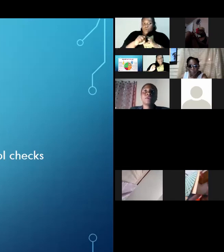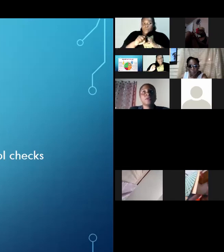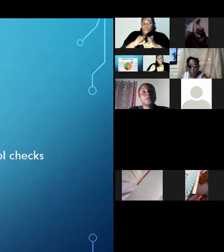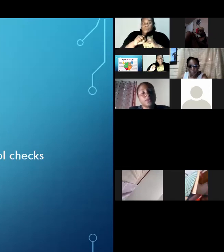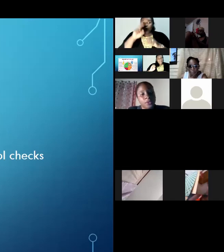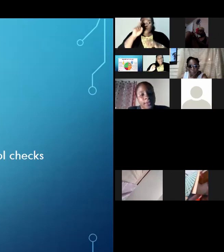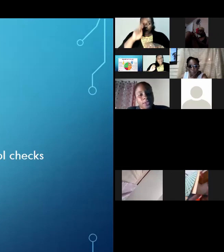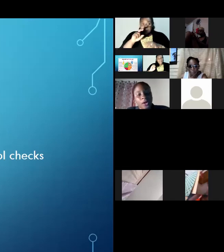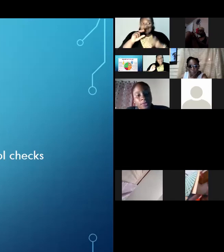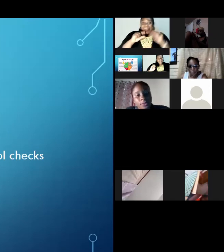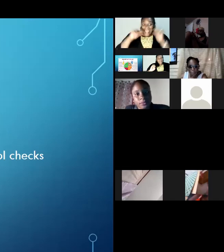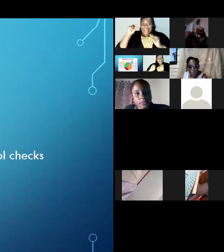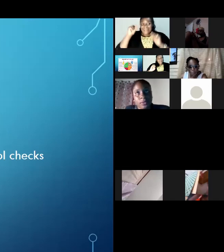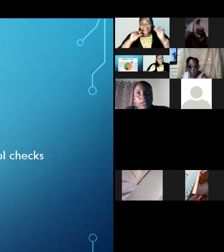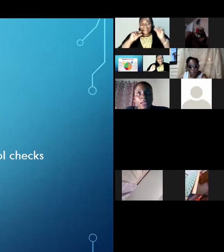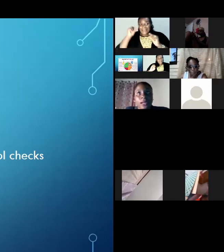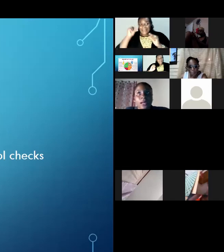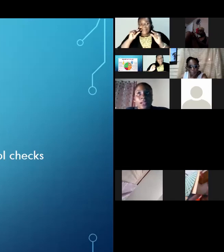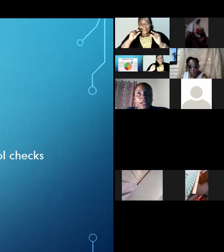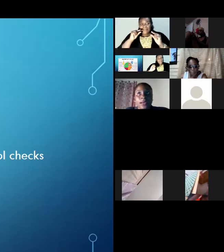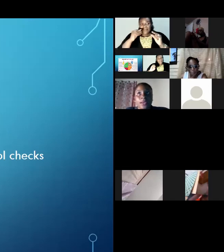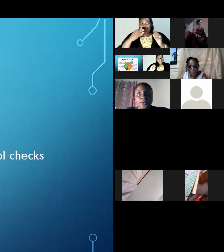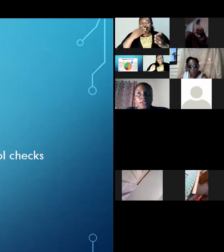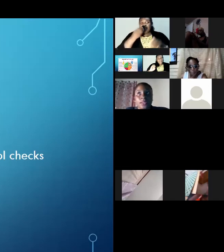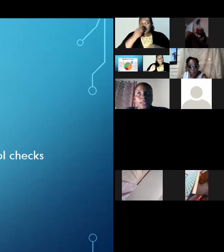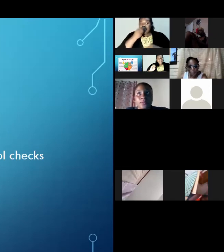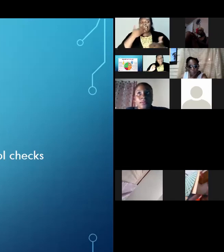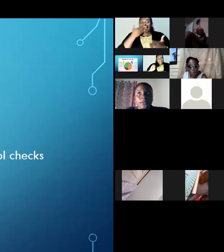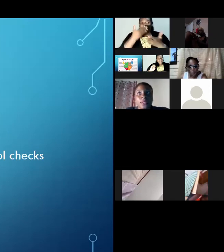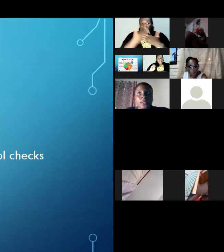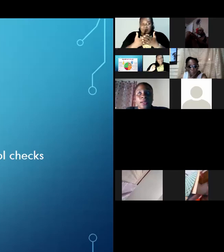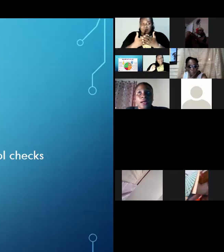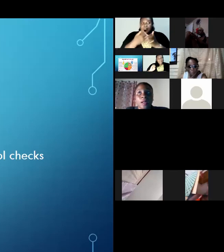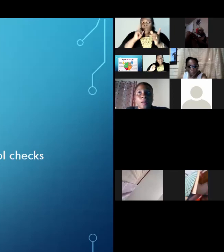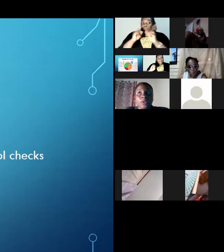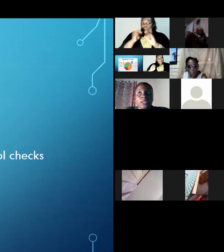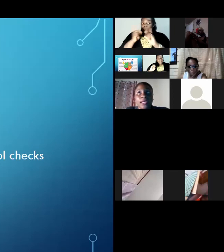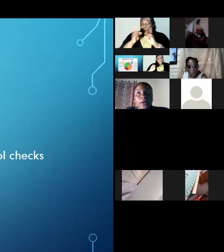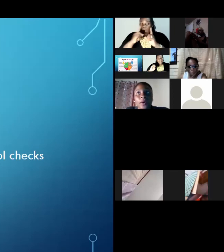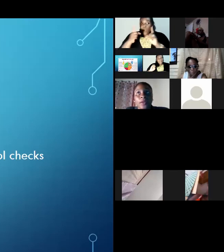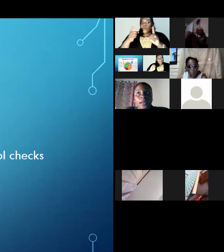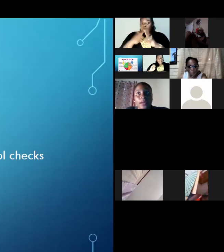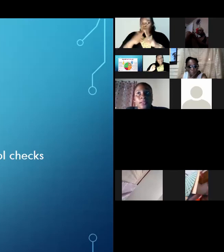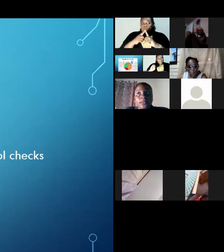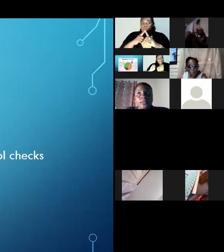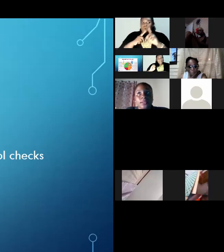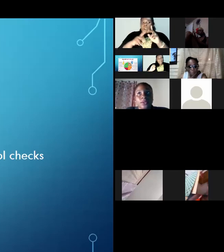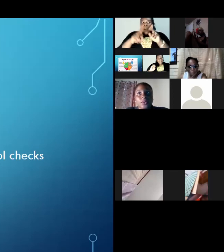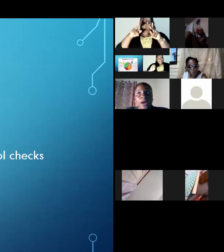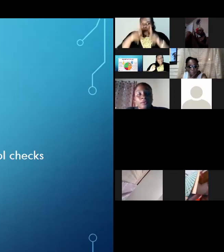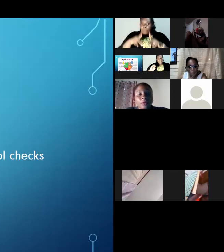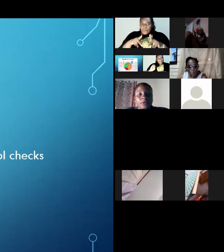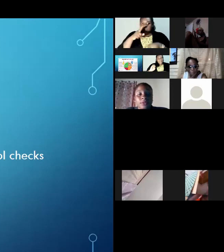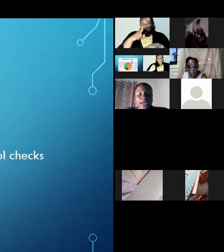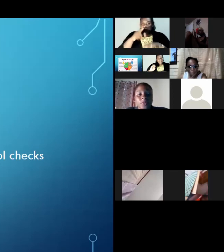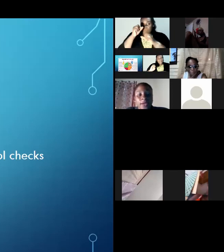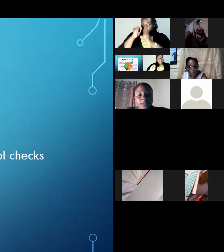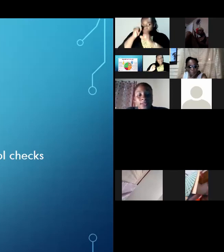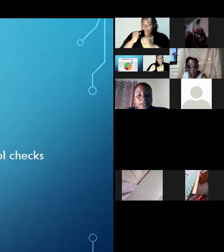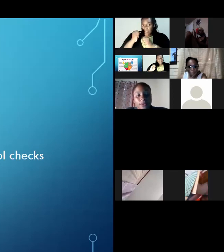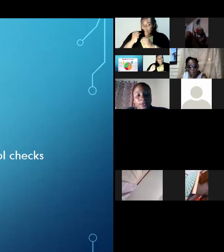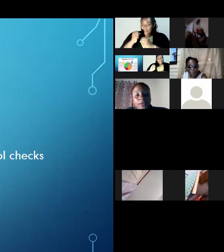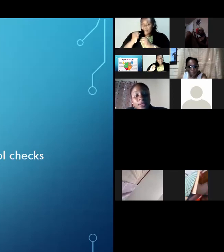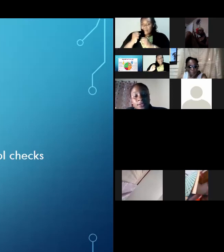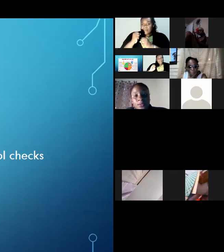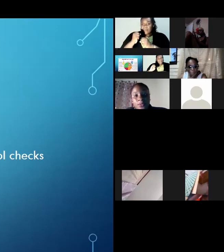having people that you can talk to, that you can rely on, and have a room to express